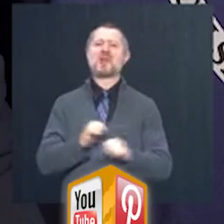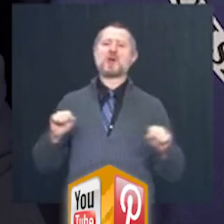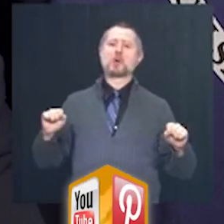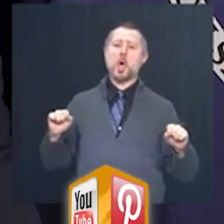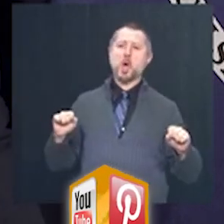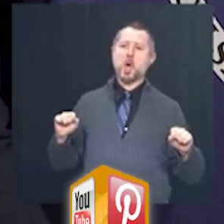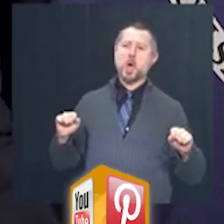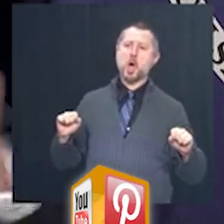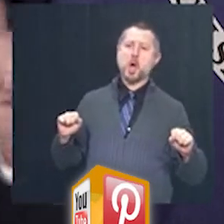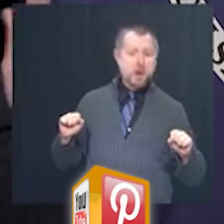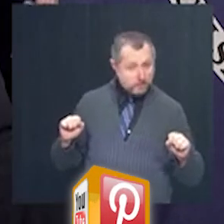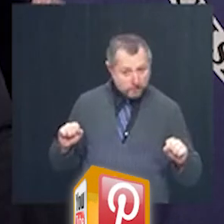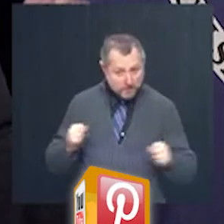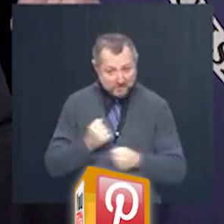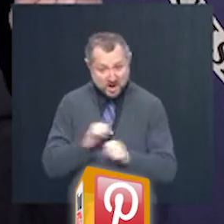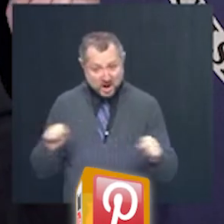die.